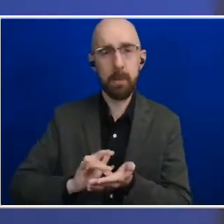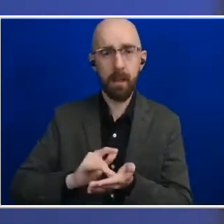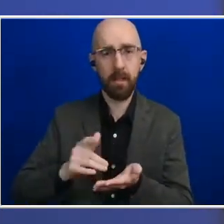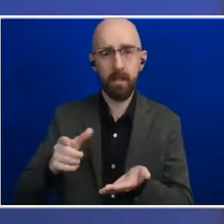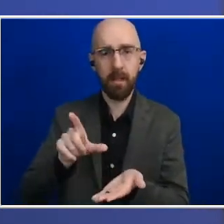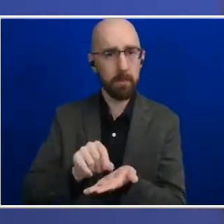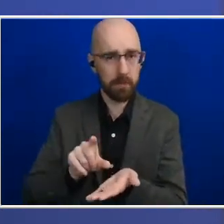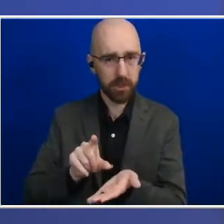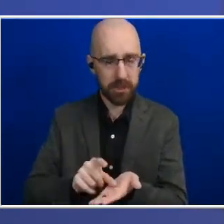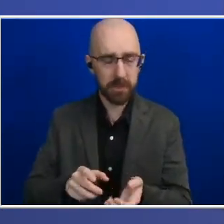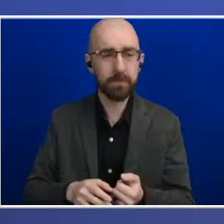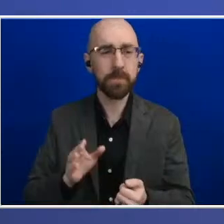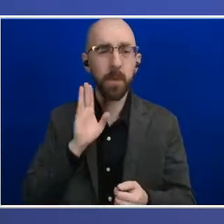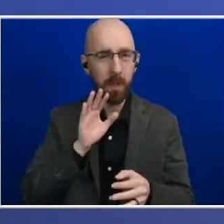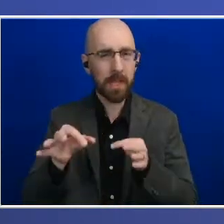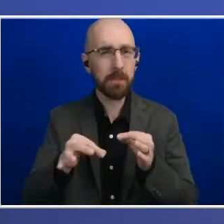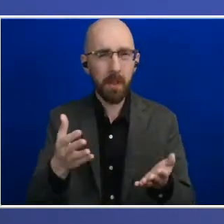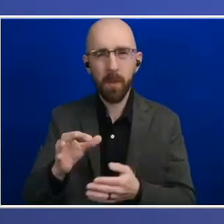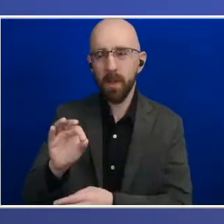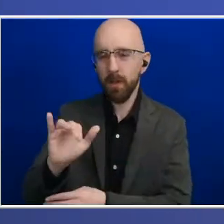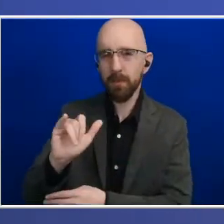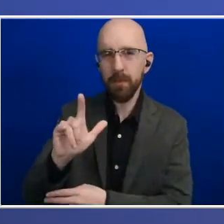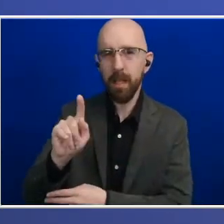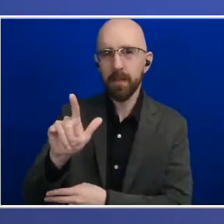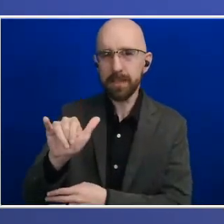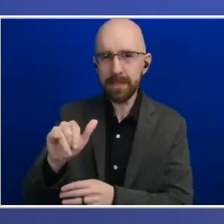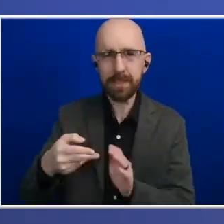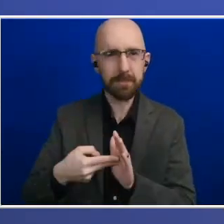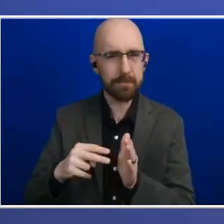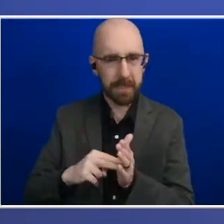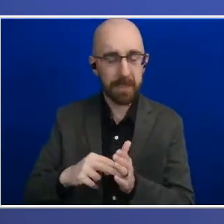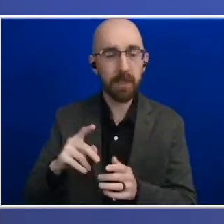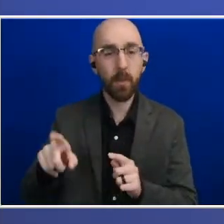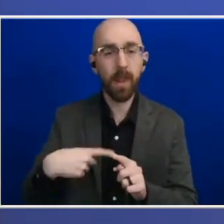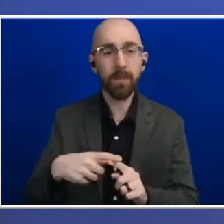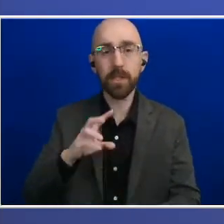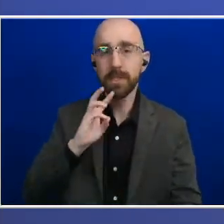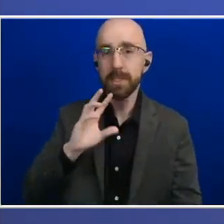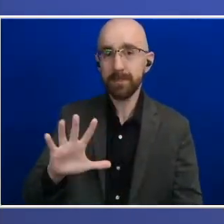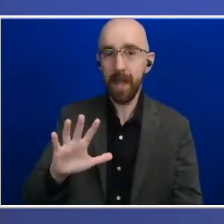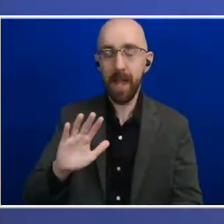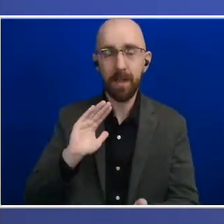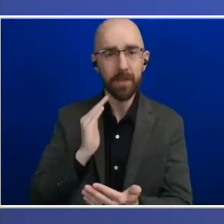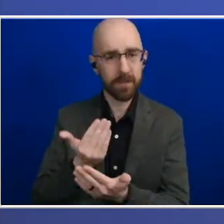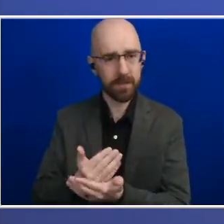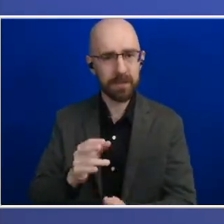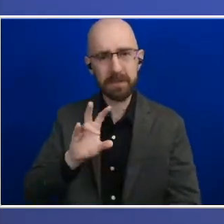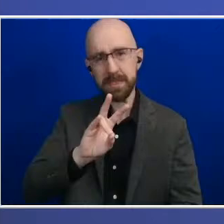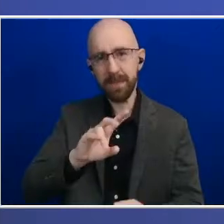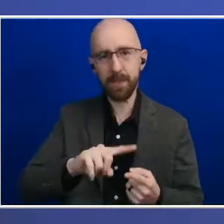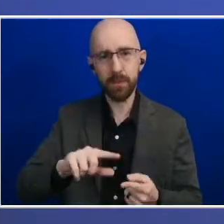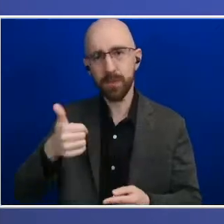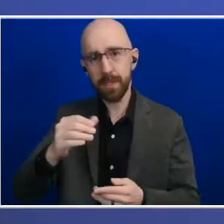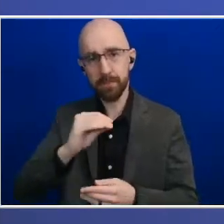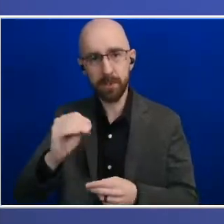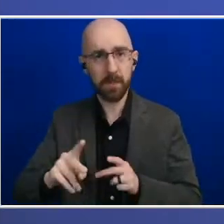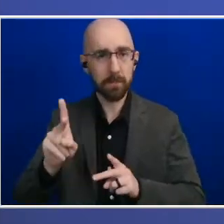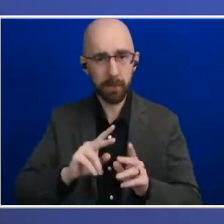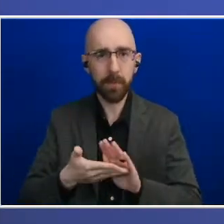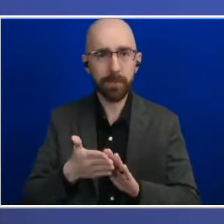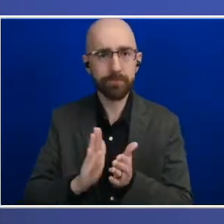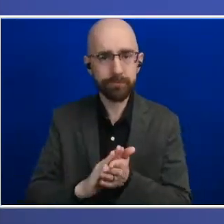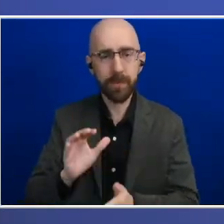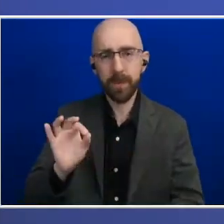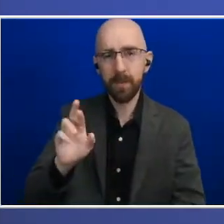I'll explain what frailty is in a moment, but by the time 65 comes around, about 7 to 10% of people are frail. By the time 85